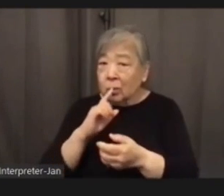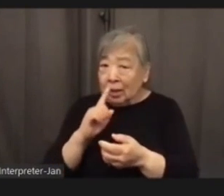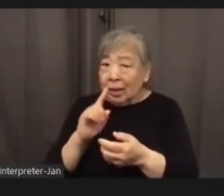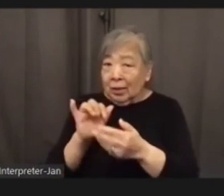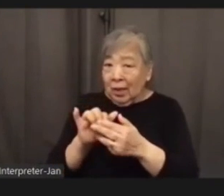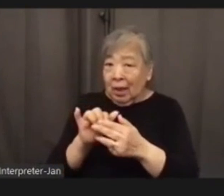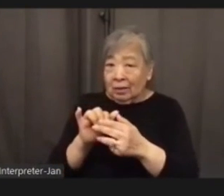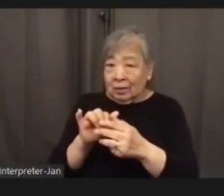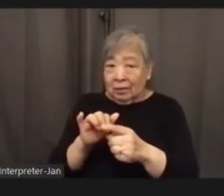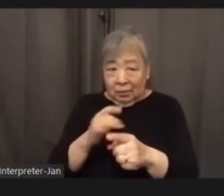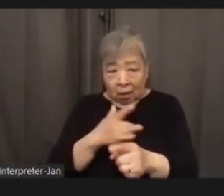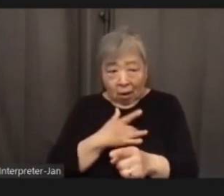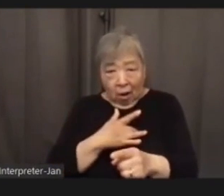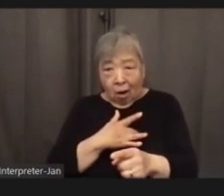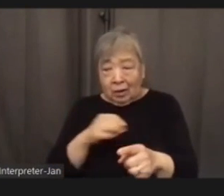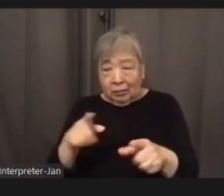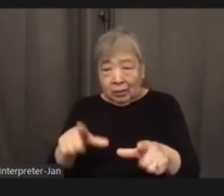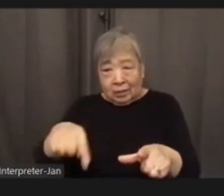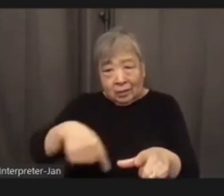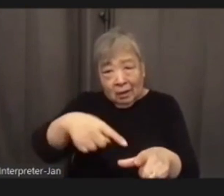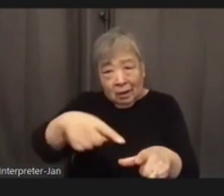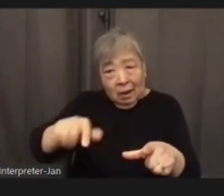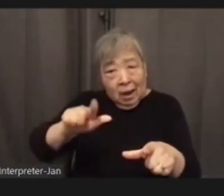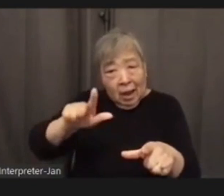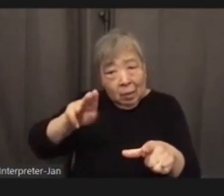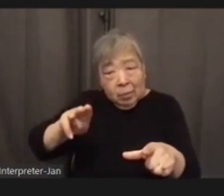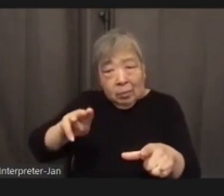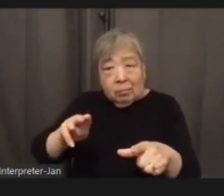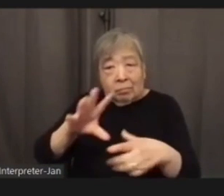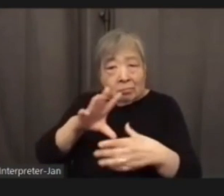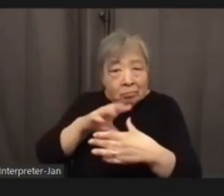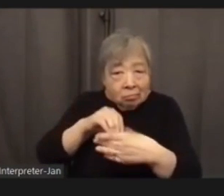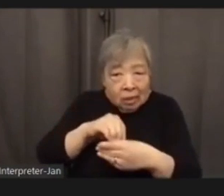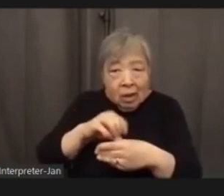of this album, its content and how it was produced. And so